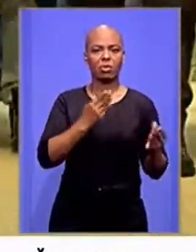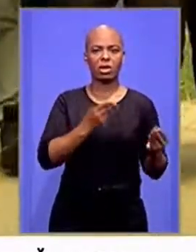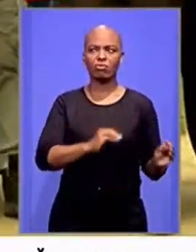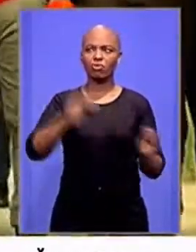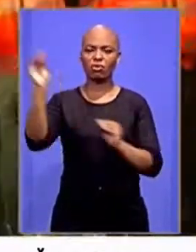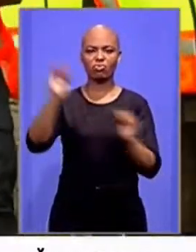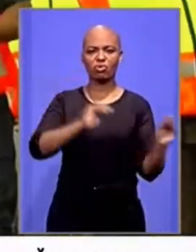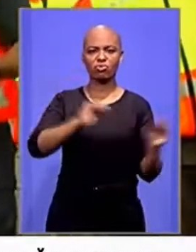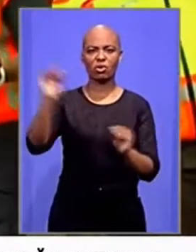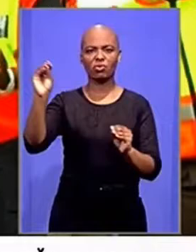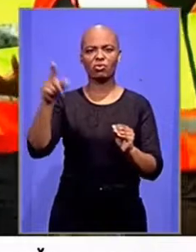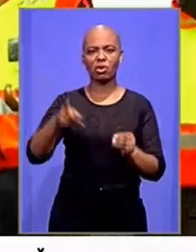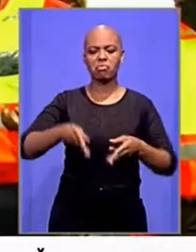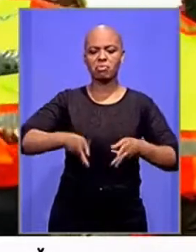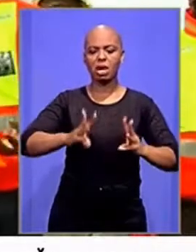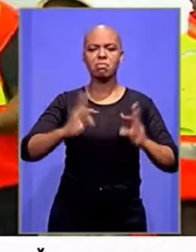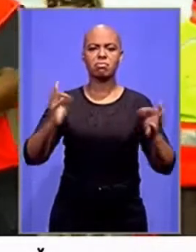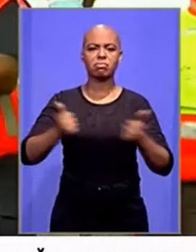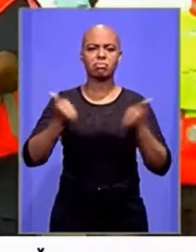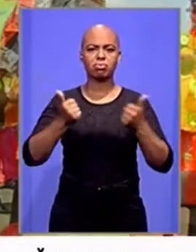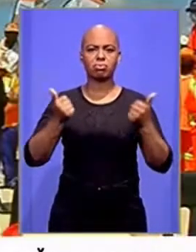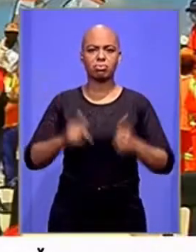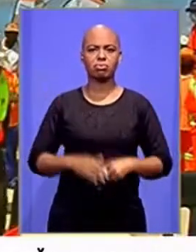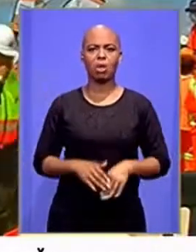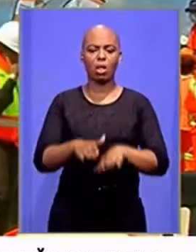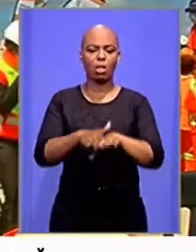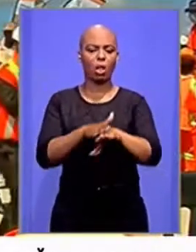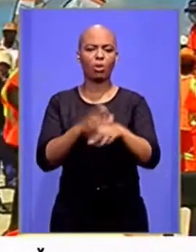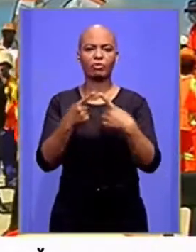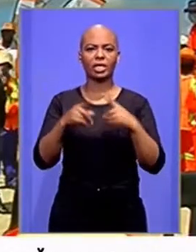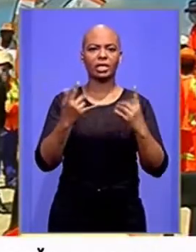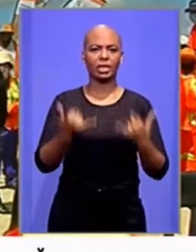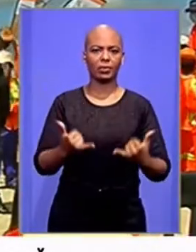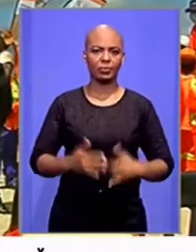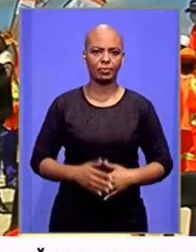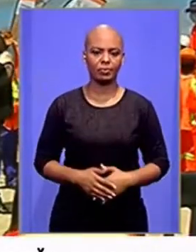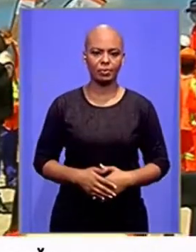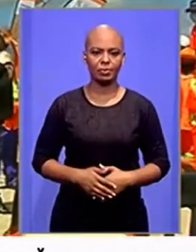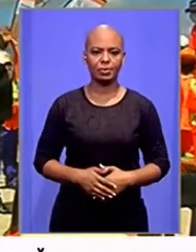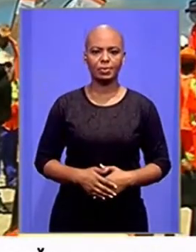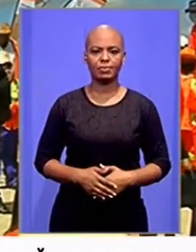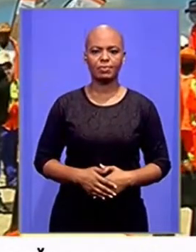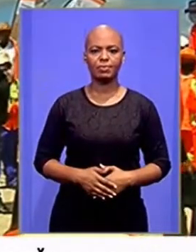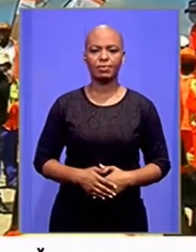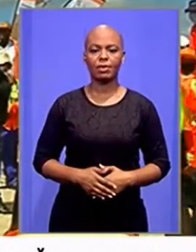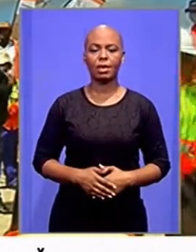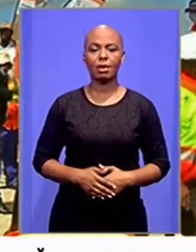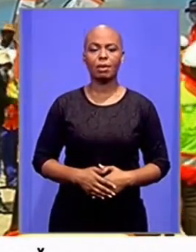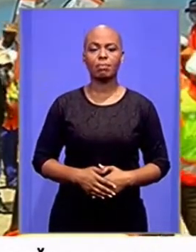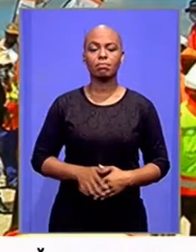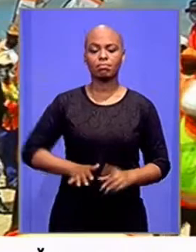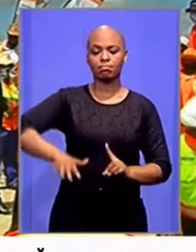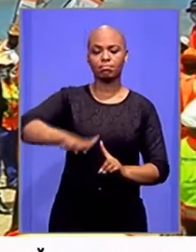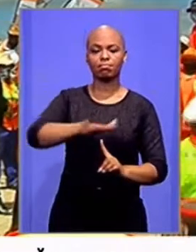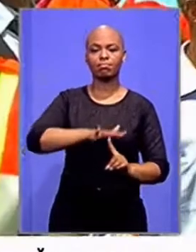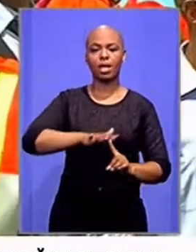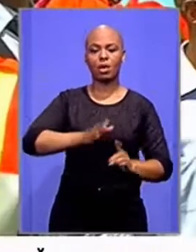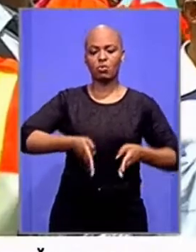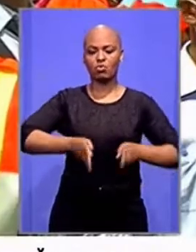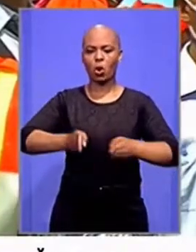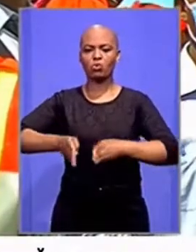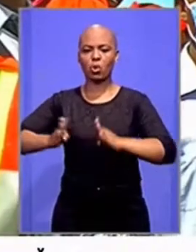ya kgole le kgauswi ntle le tikatiko. In many places, our roads are in bad